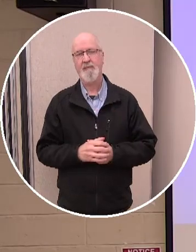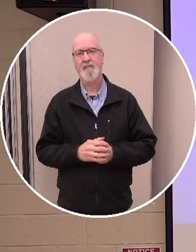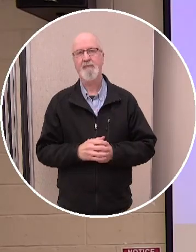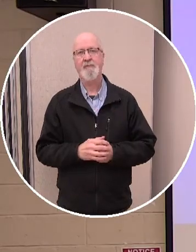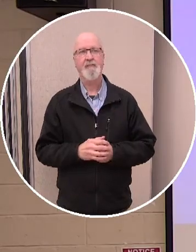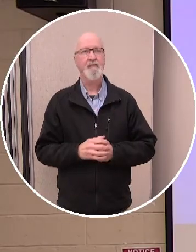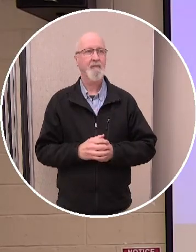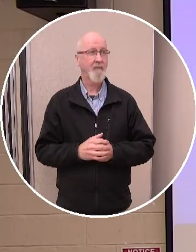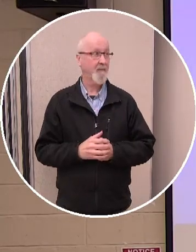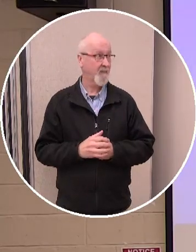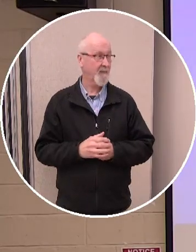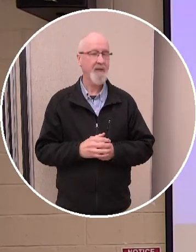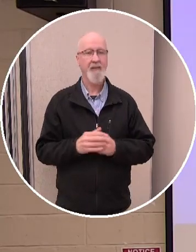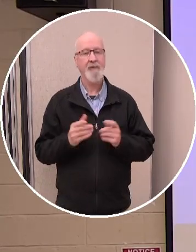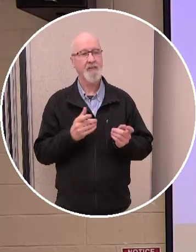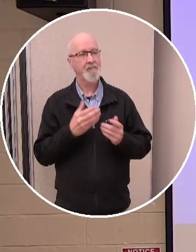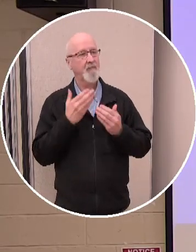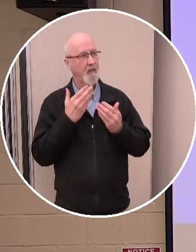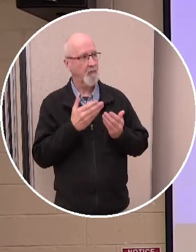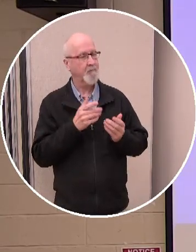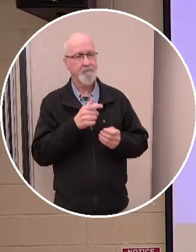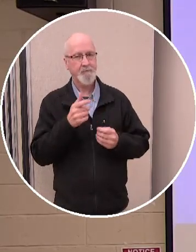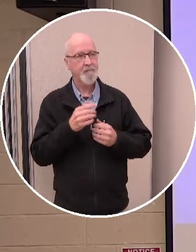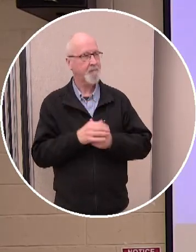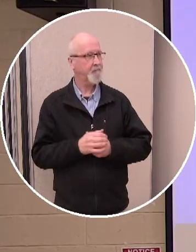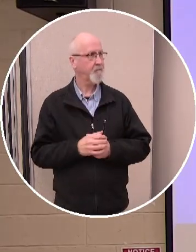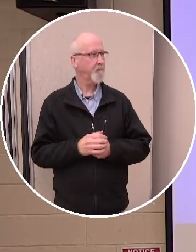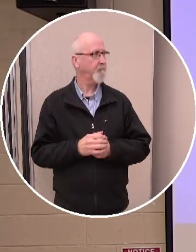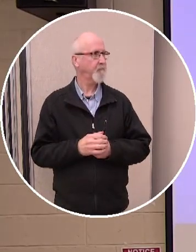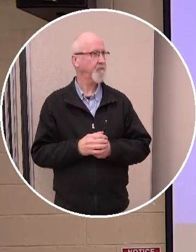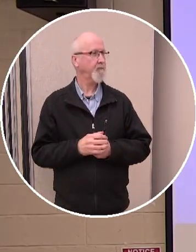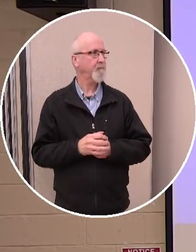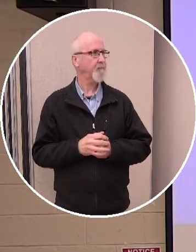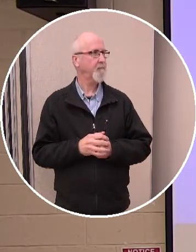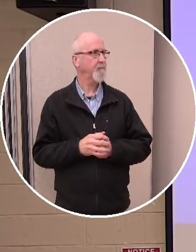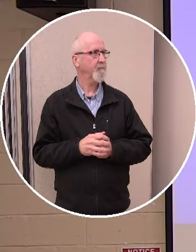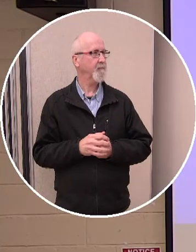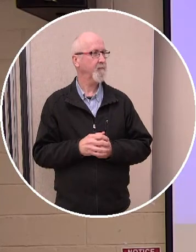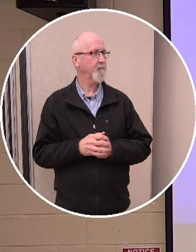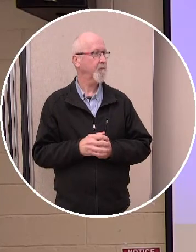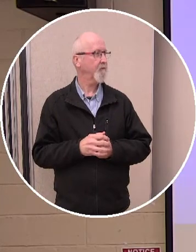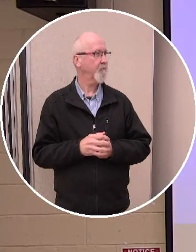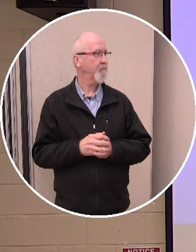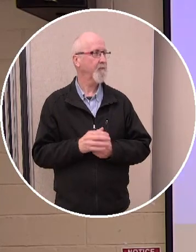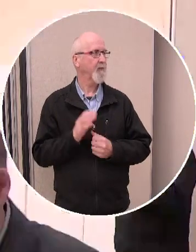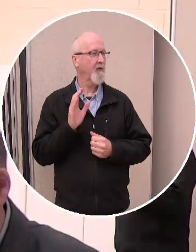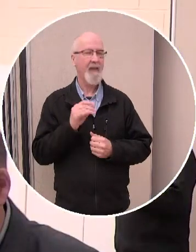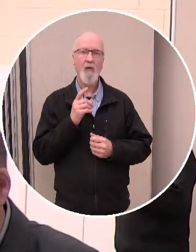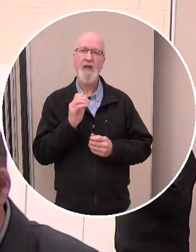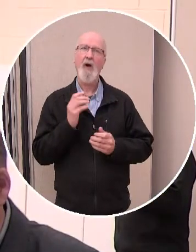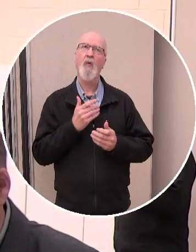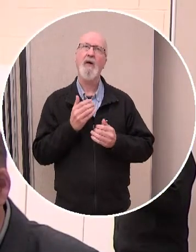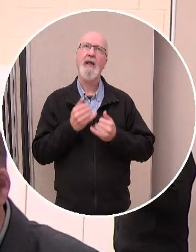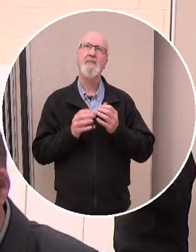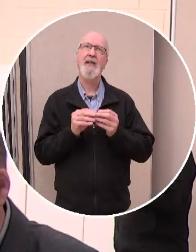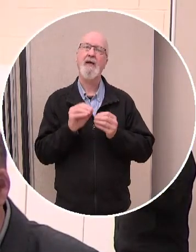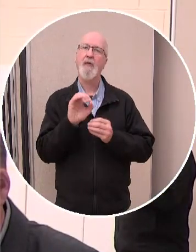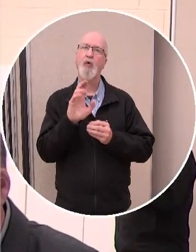Whittle. Thank you, Mr. Chair. Just like to, this is our last meeting, October